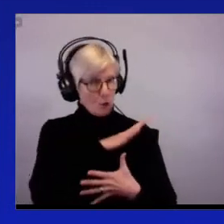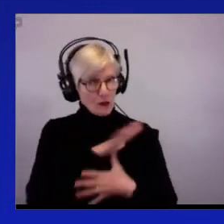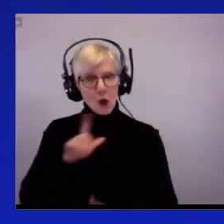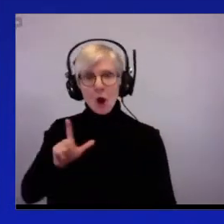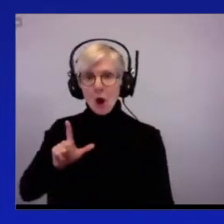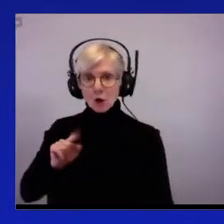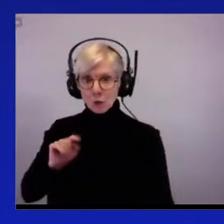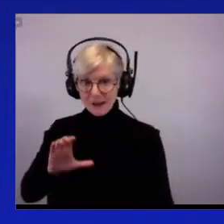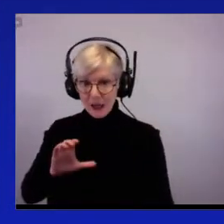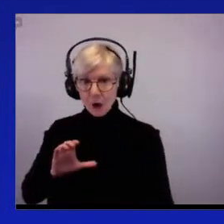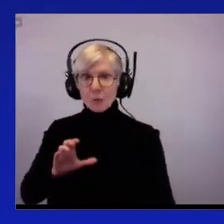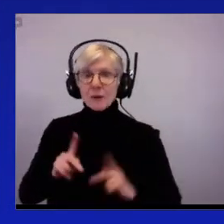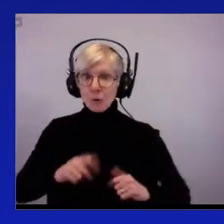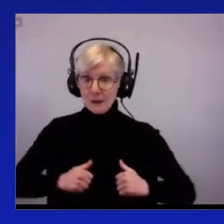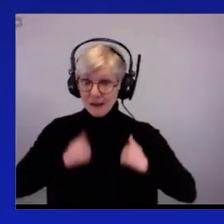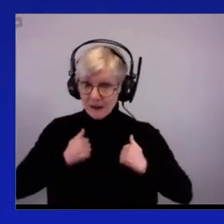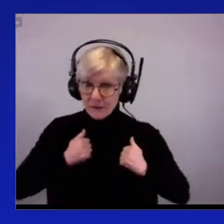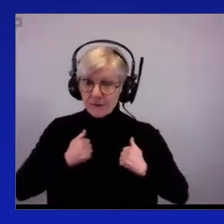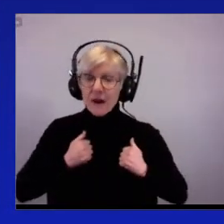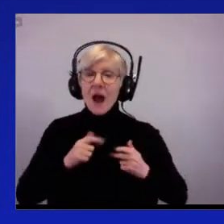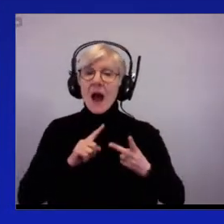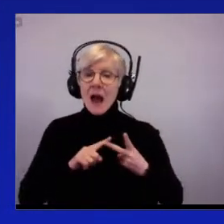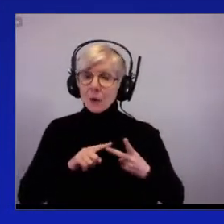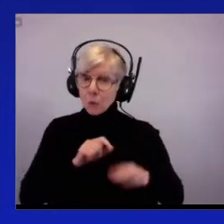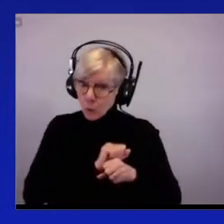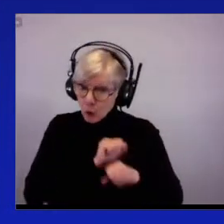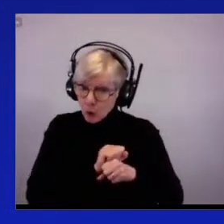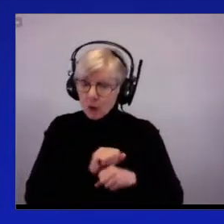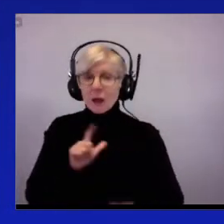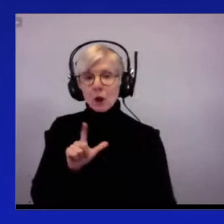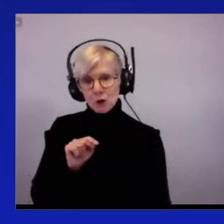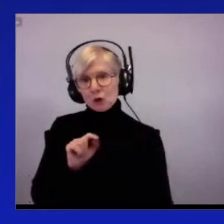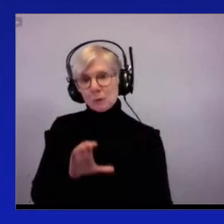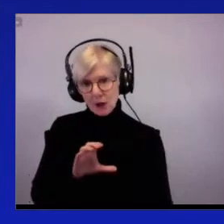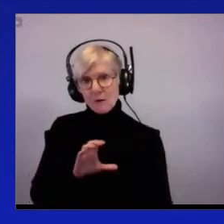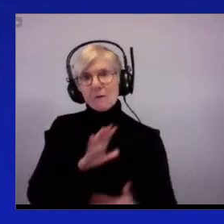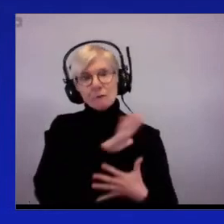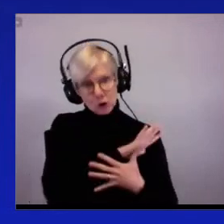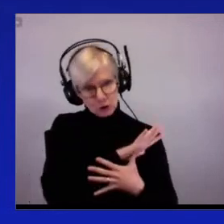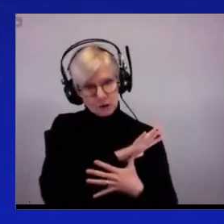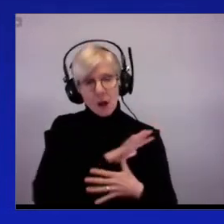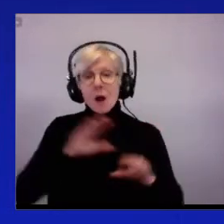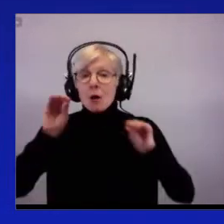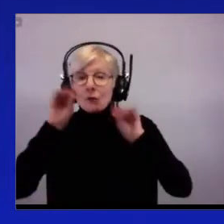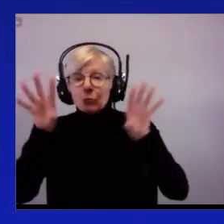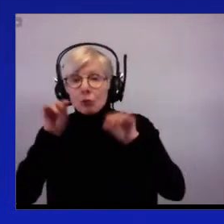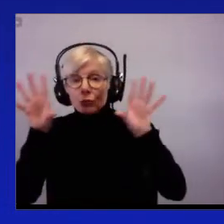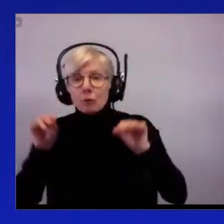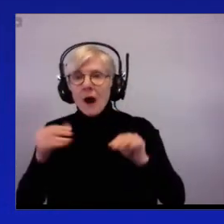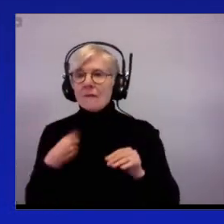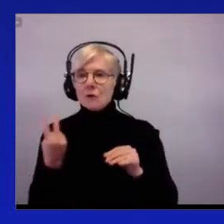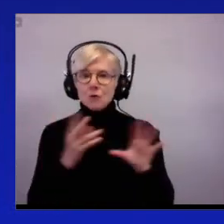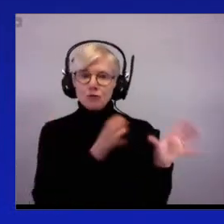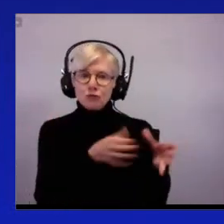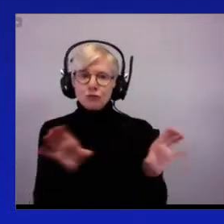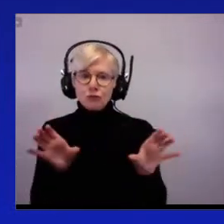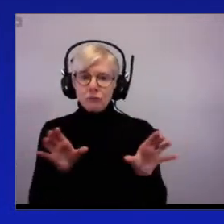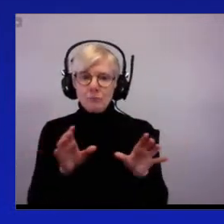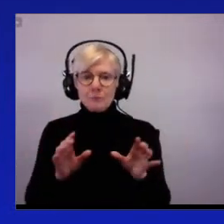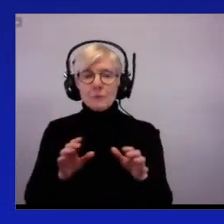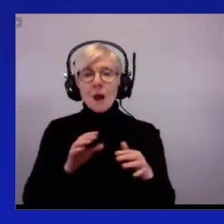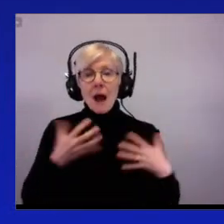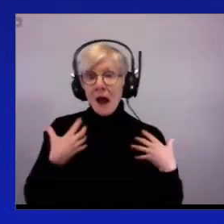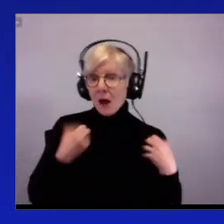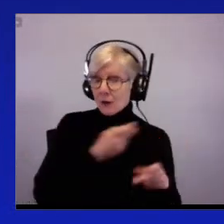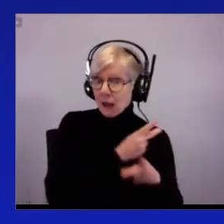and the workers in those institutions. So those were the target groups. With regards to first responders, break them up into two groups. The healthcare